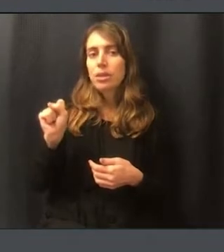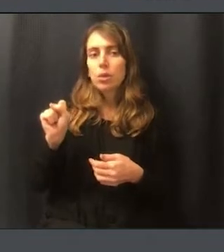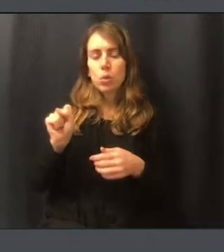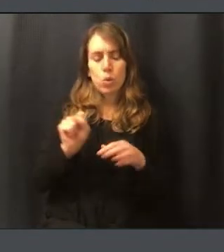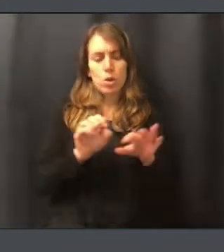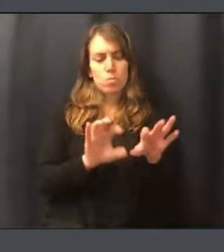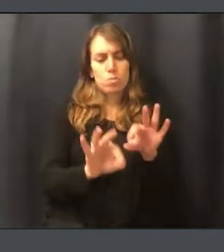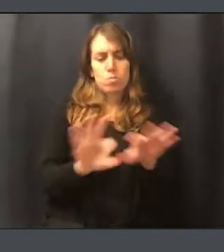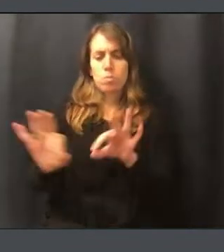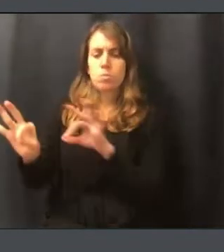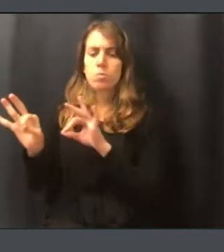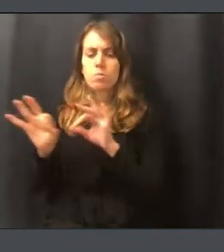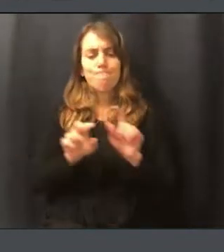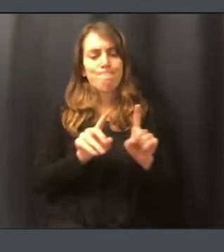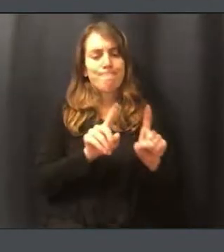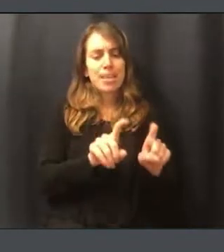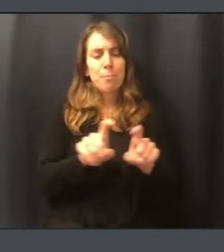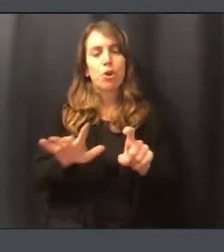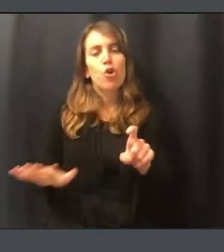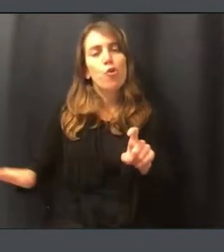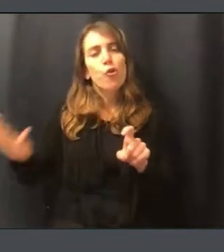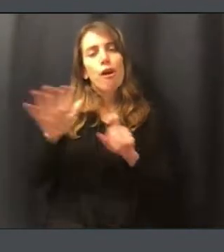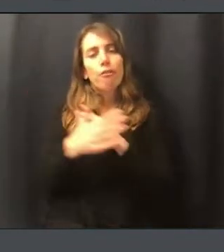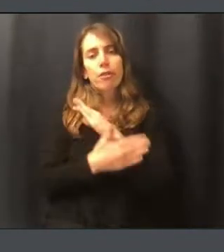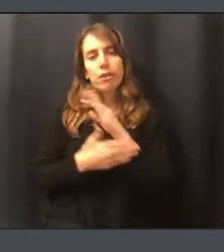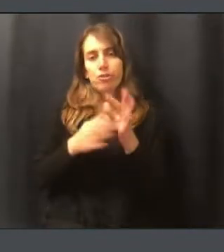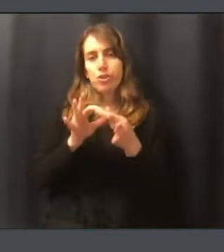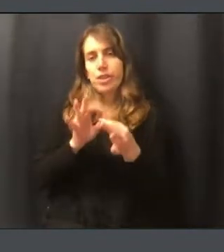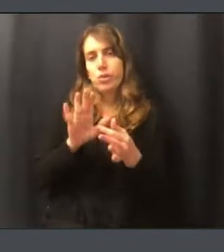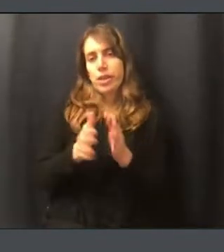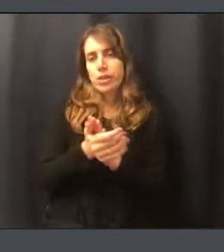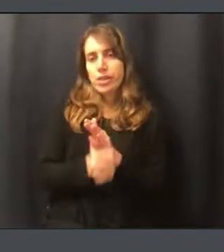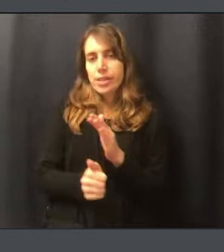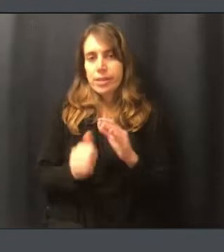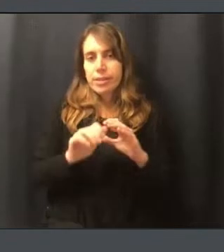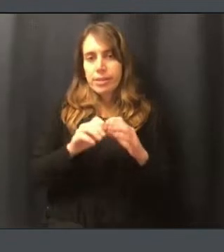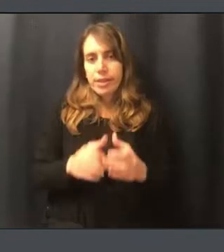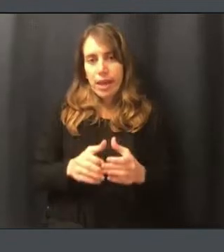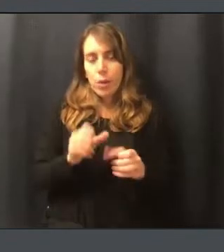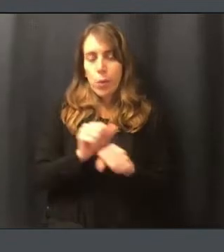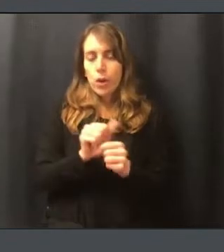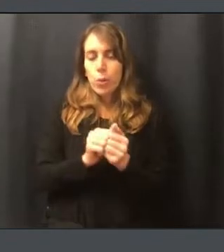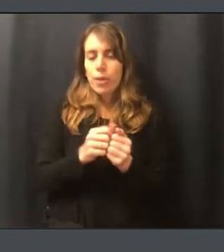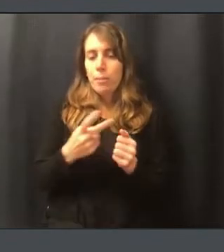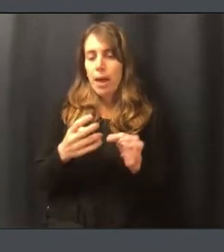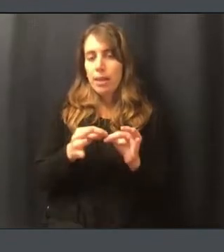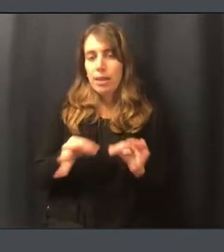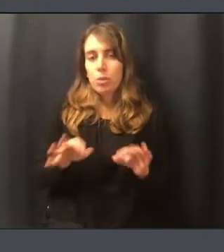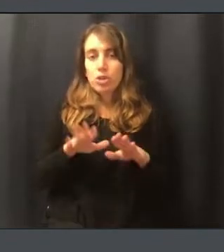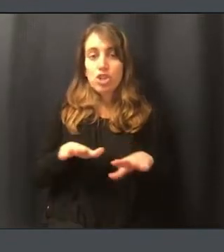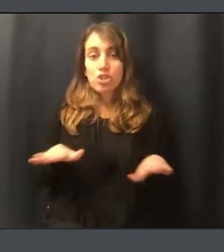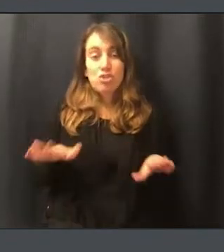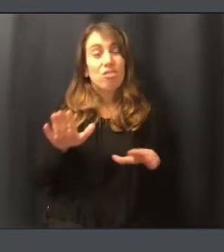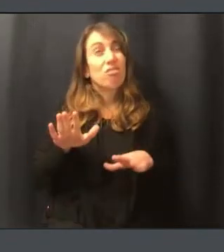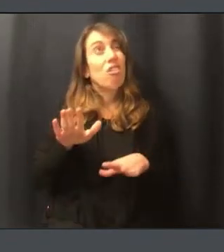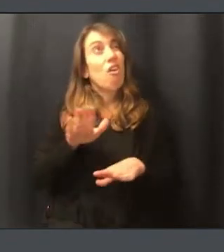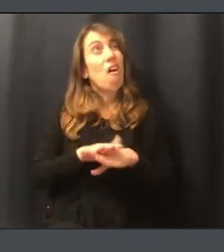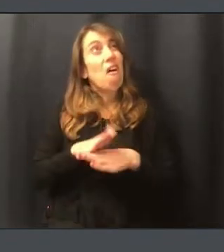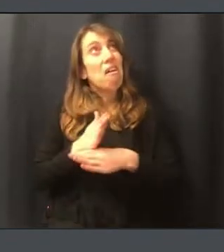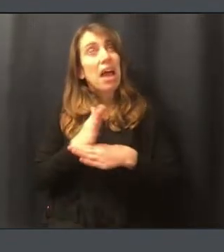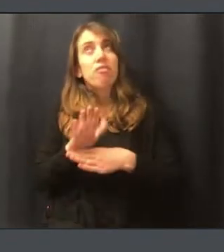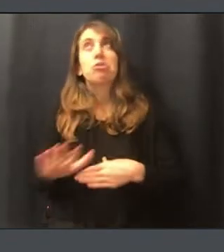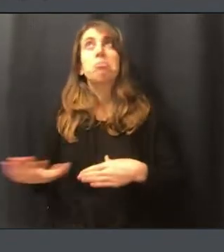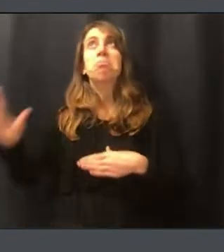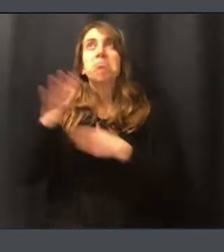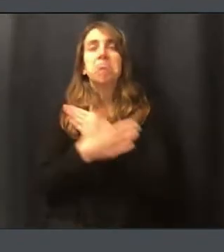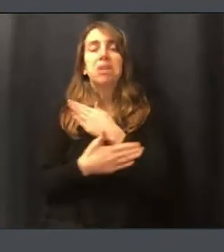across the country in terms of their skill set in working with bilingual children, on average, across the country,